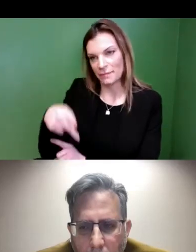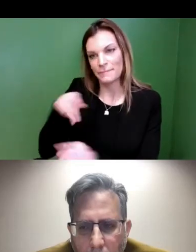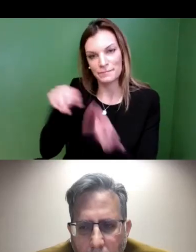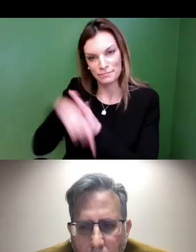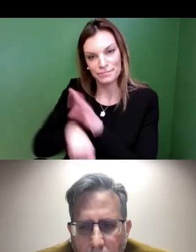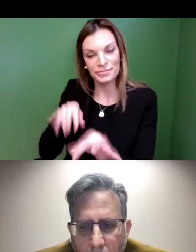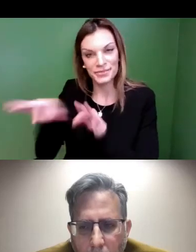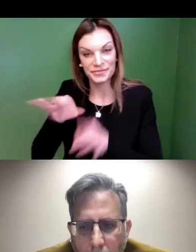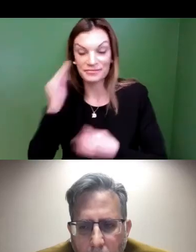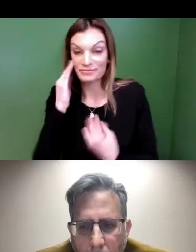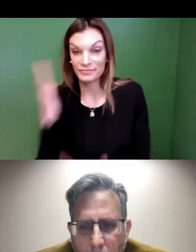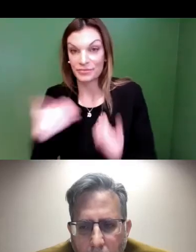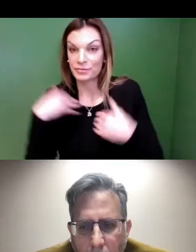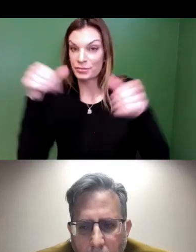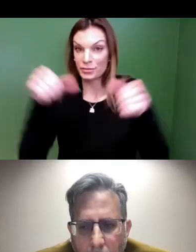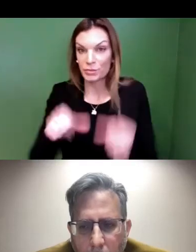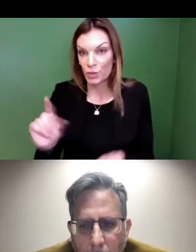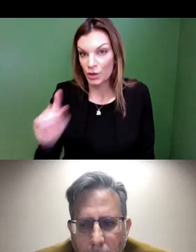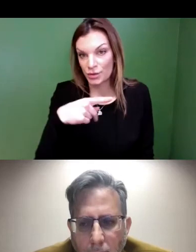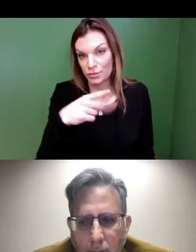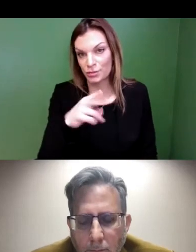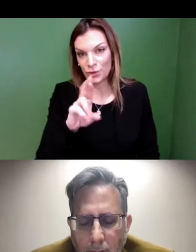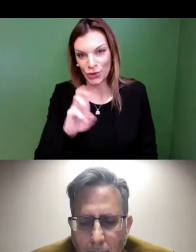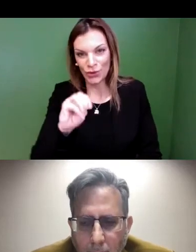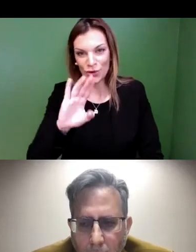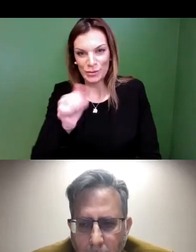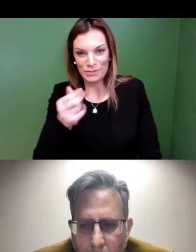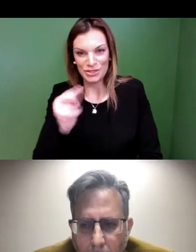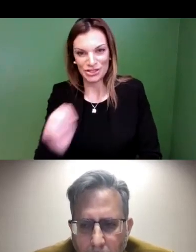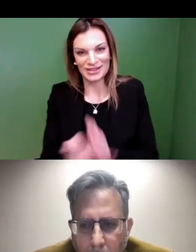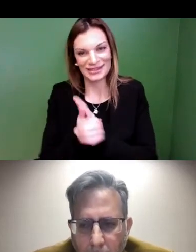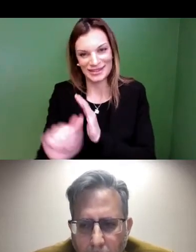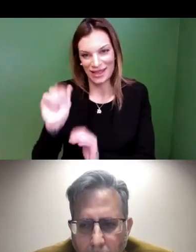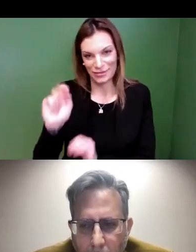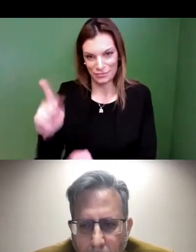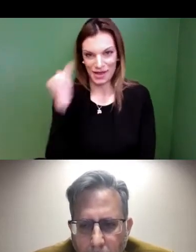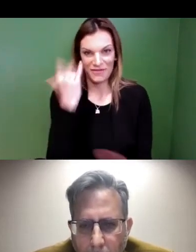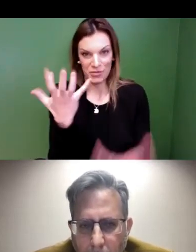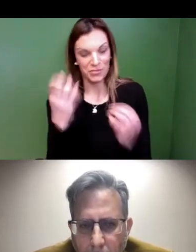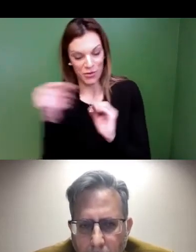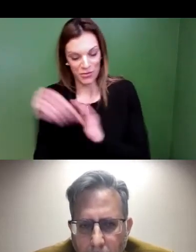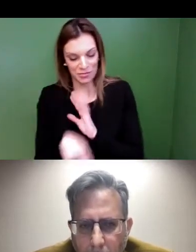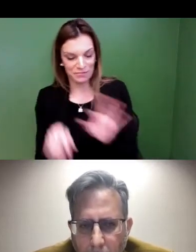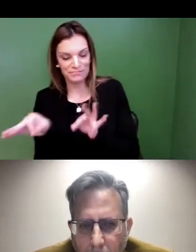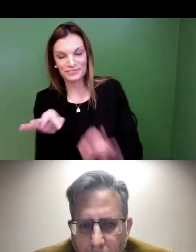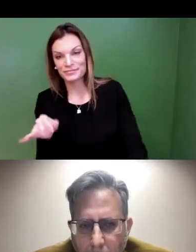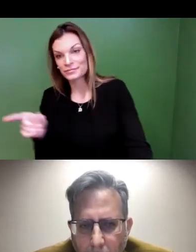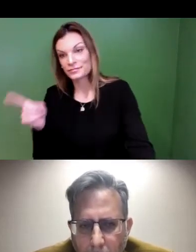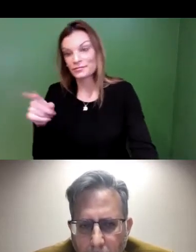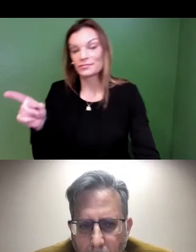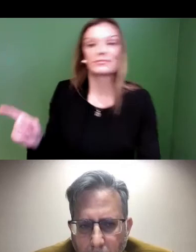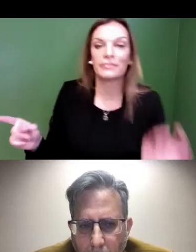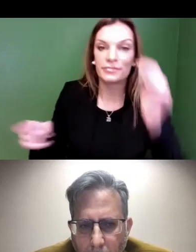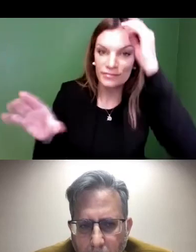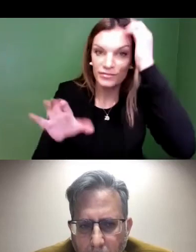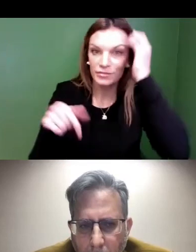they are posted on Pure Michigan Talent Bank if you want more details. But if you've done one of